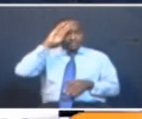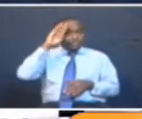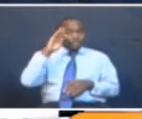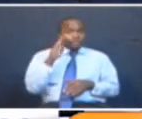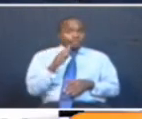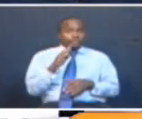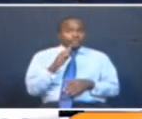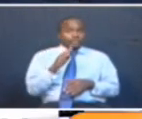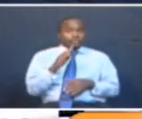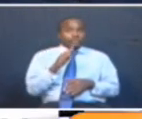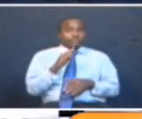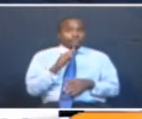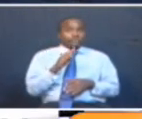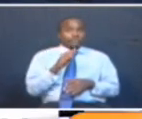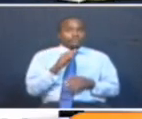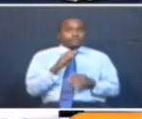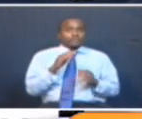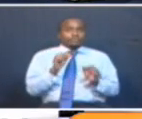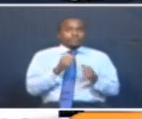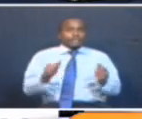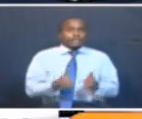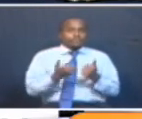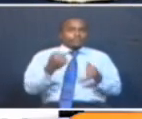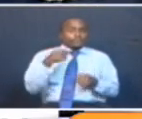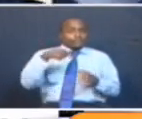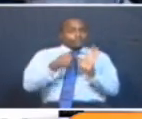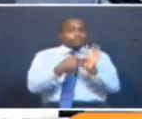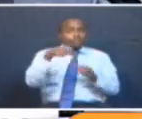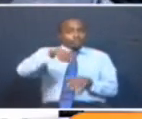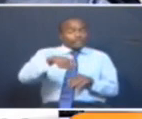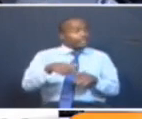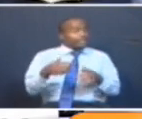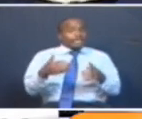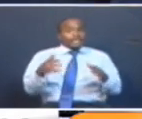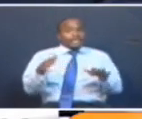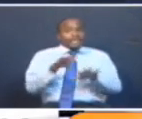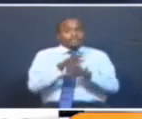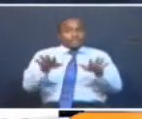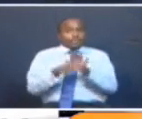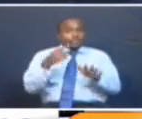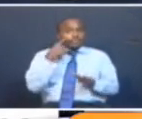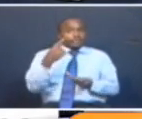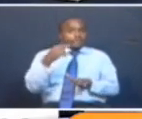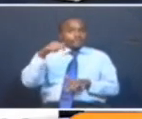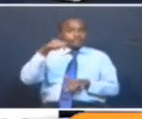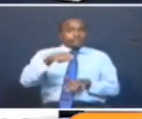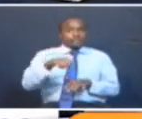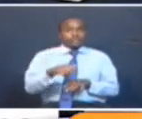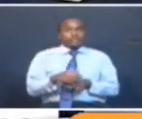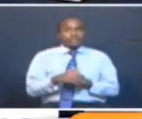we got to stop. It cannot happen. Look at today. Everything that you see today is not from